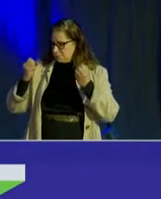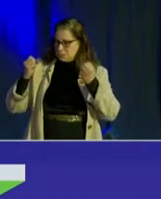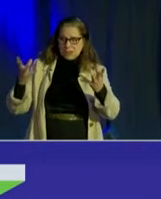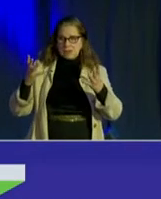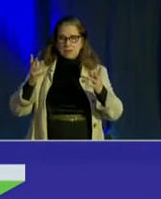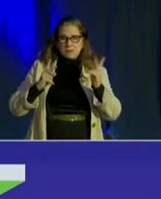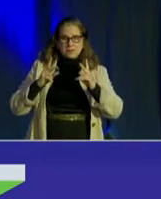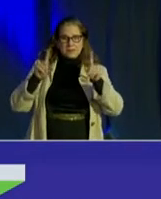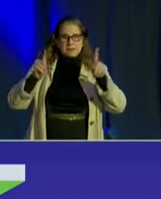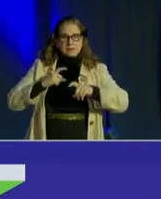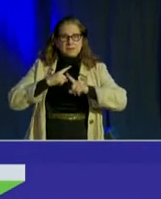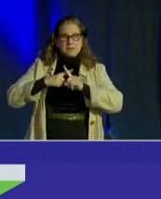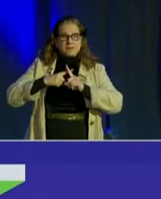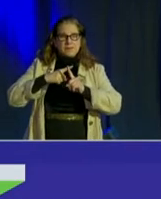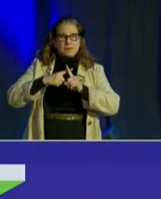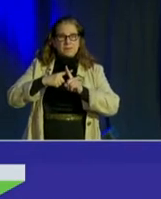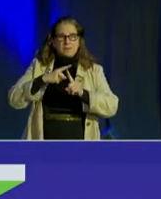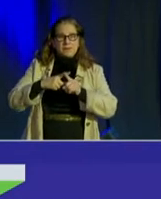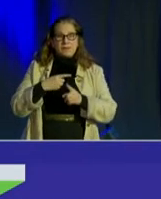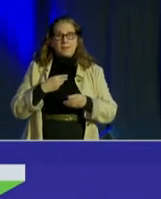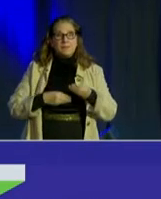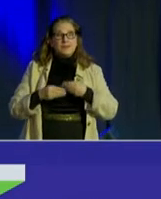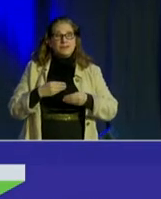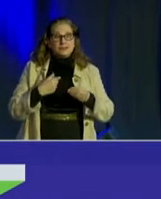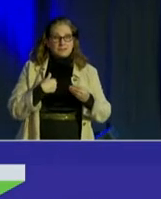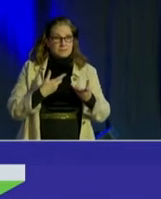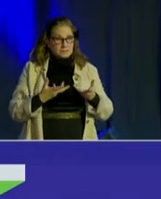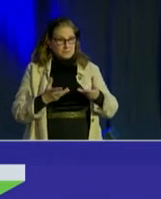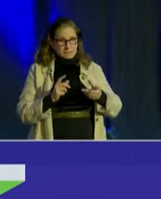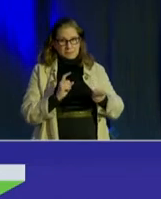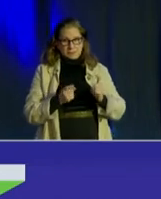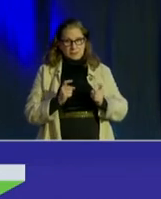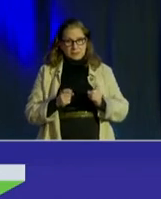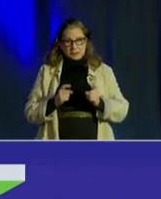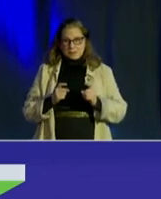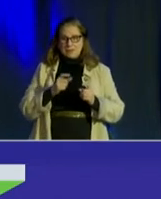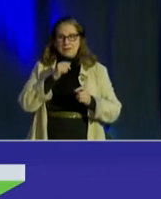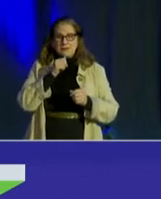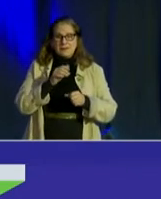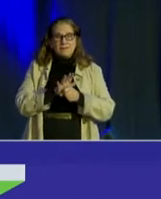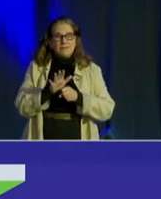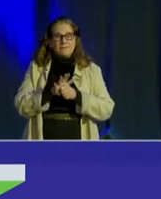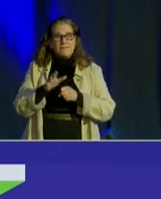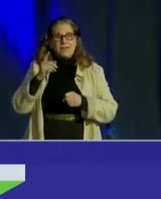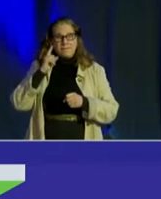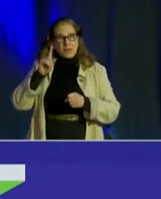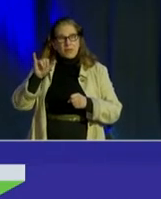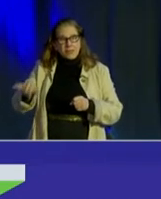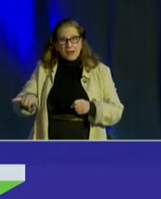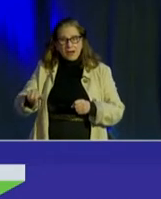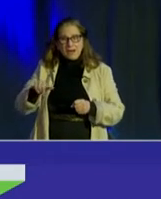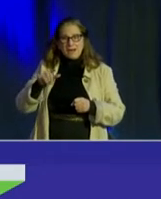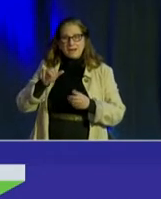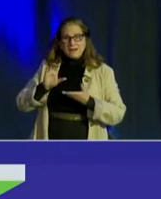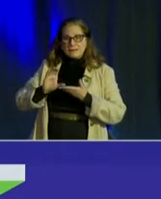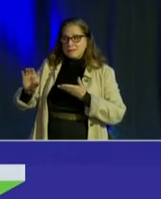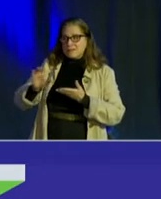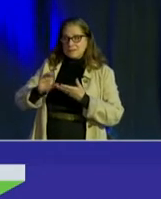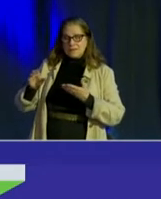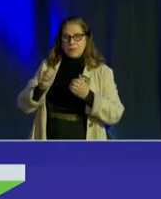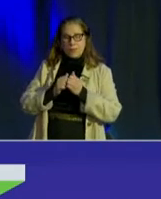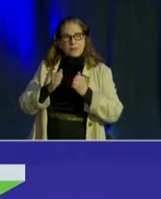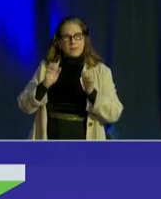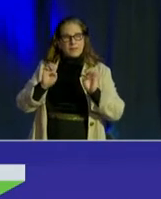about, there were not the buckets for the large resources that we were ultimately going to spend on our response. So over the course of the year, we spent